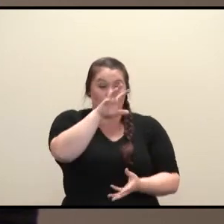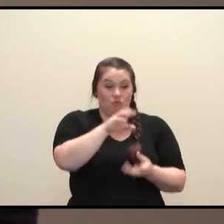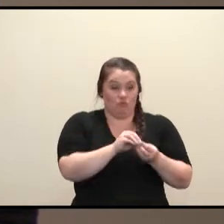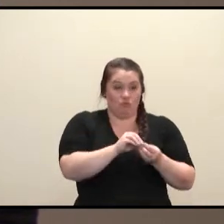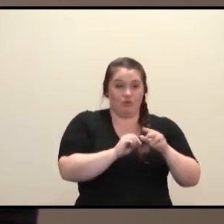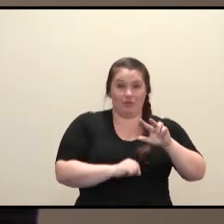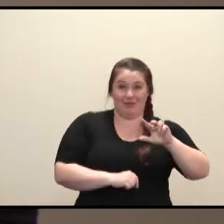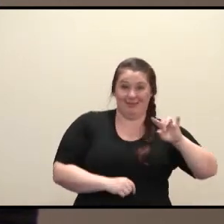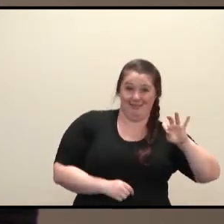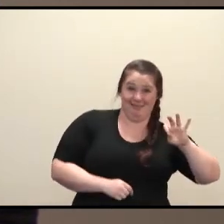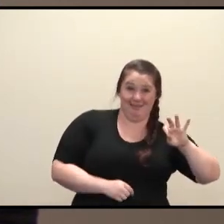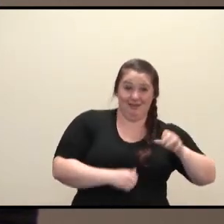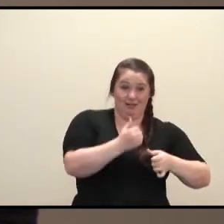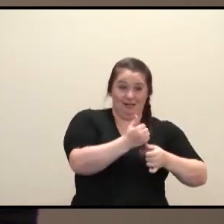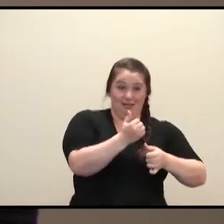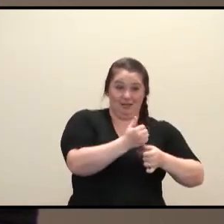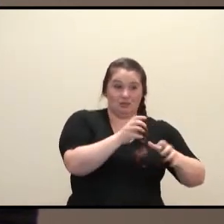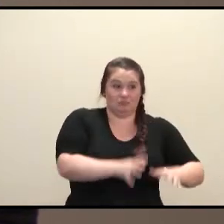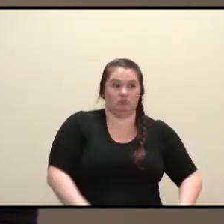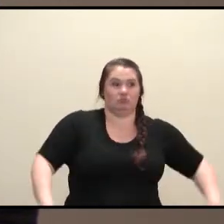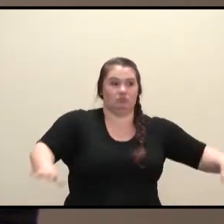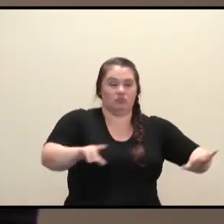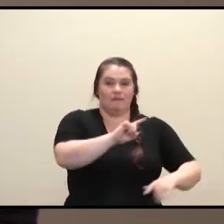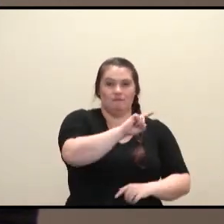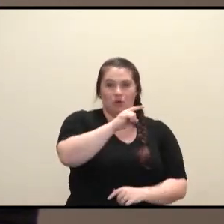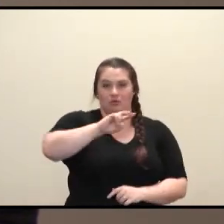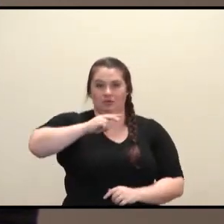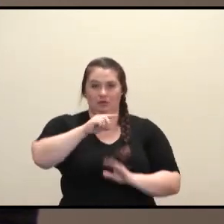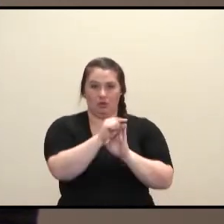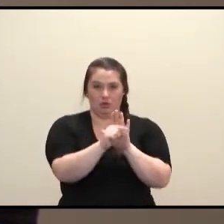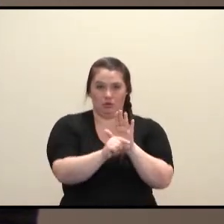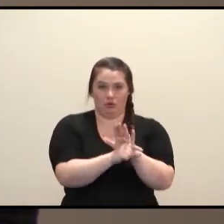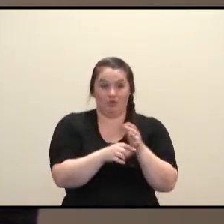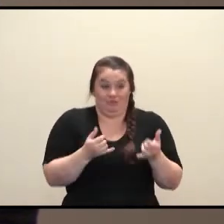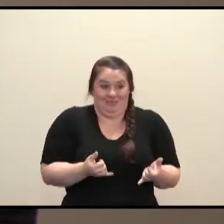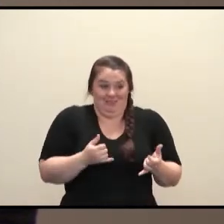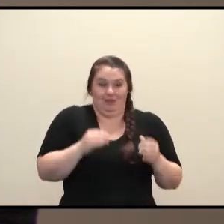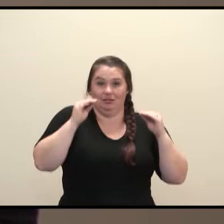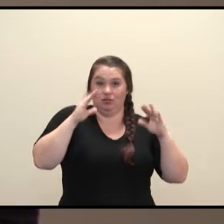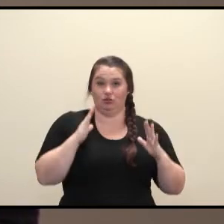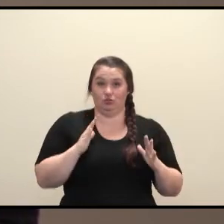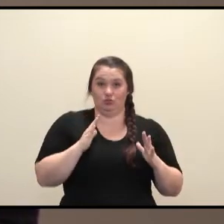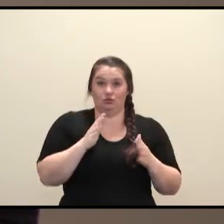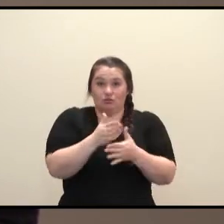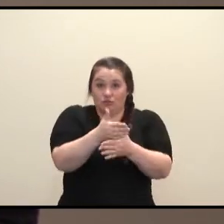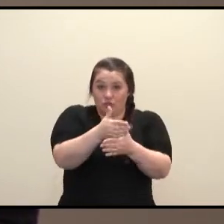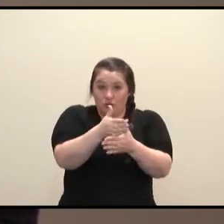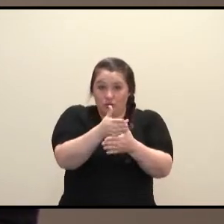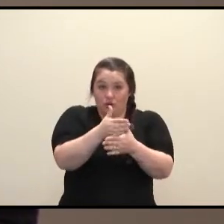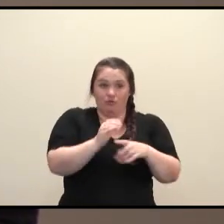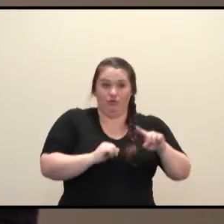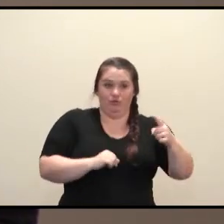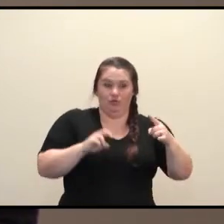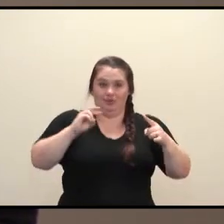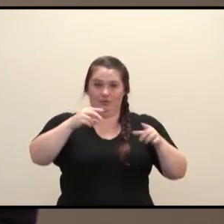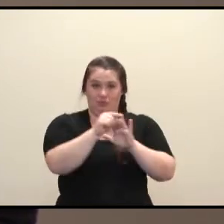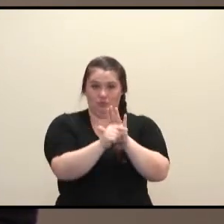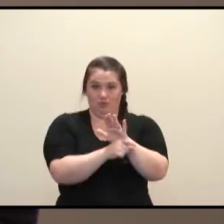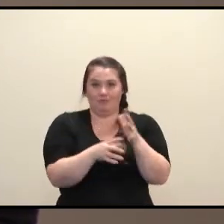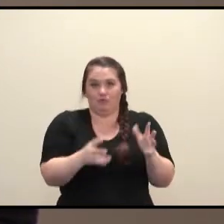second grade aides across the district. Each teacher currently shares an aide in first and second